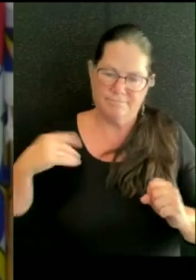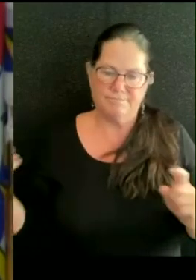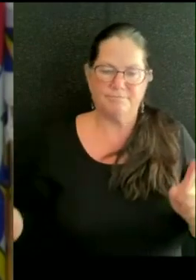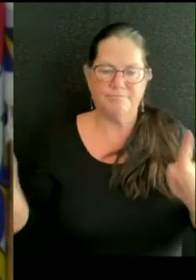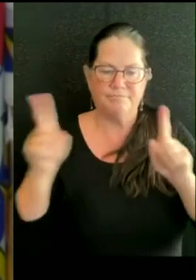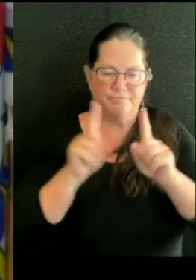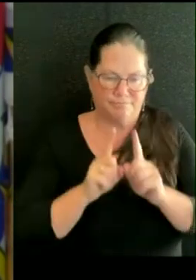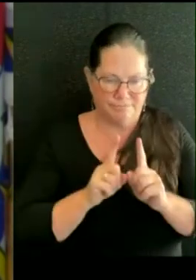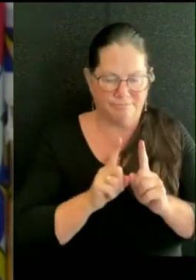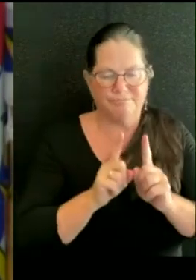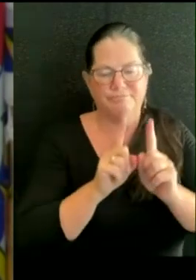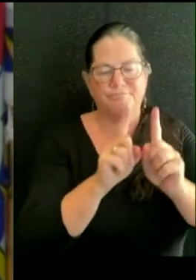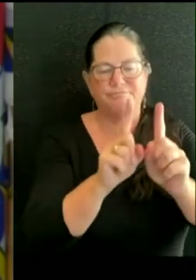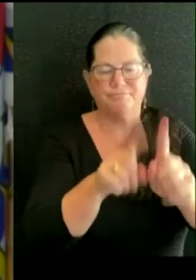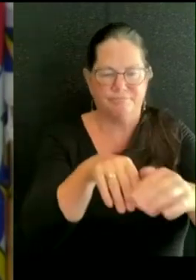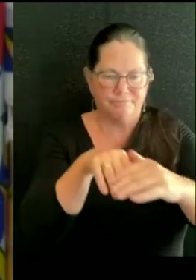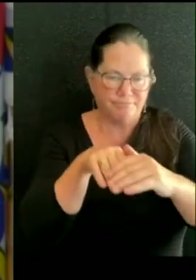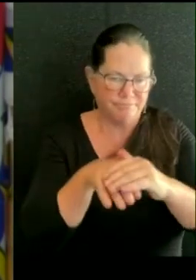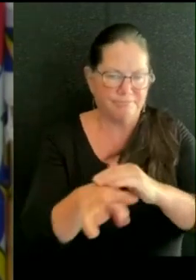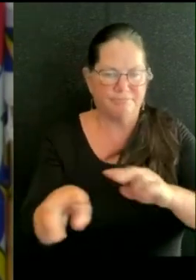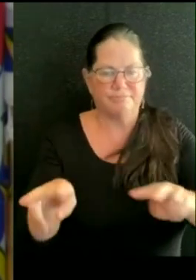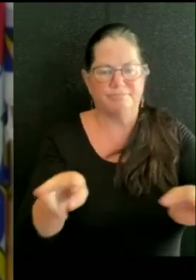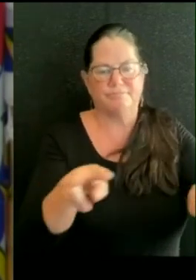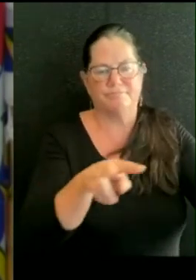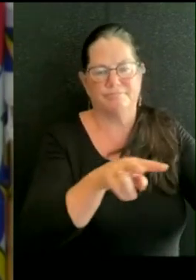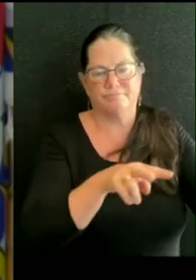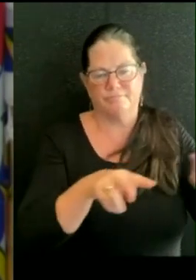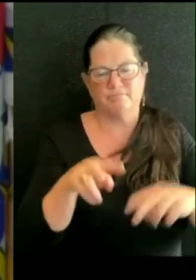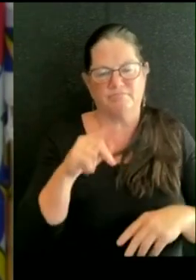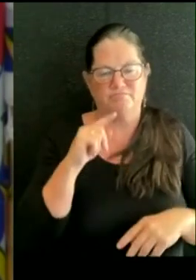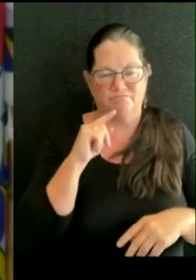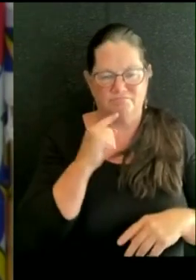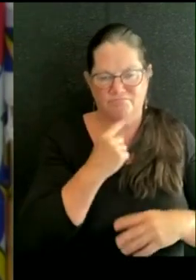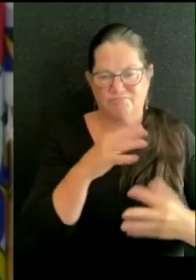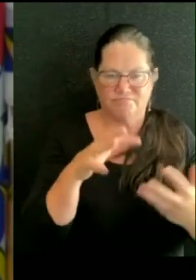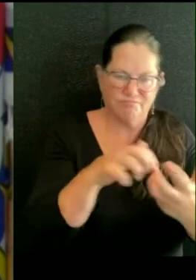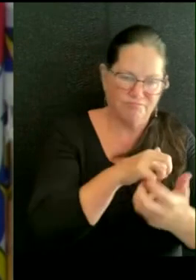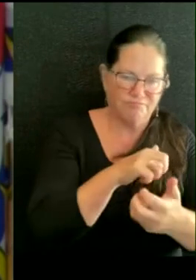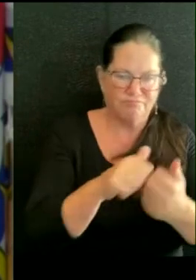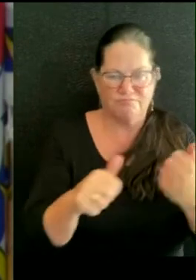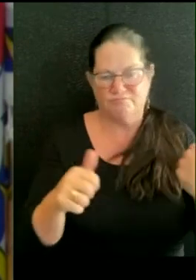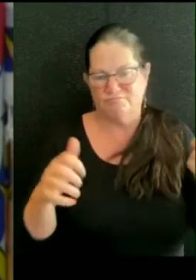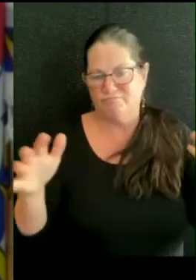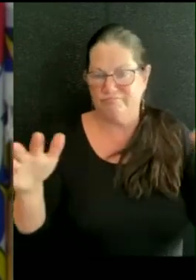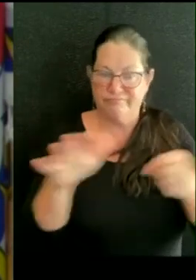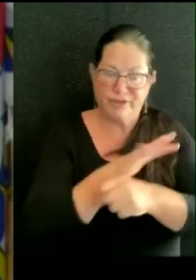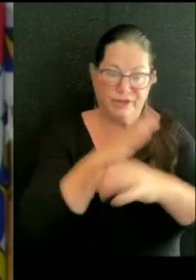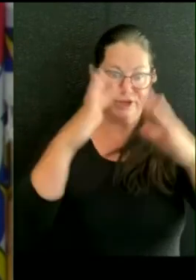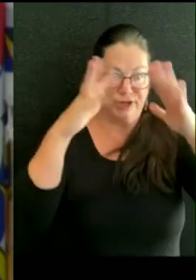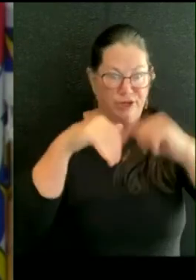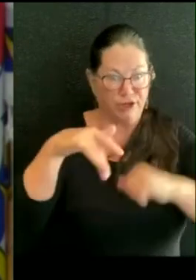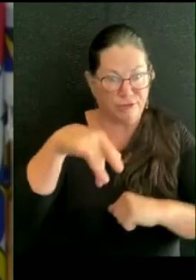had significant to full structural loss of property in these affected areas.